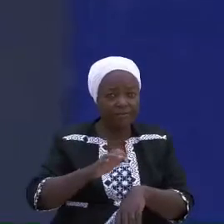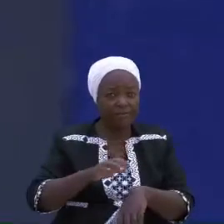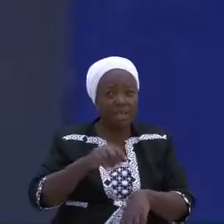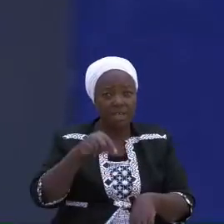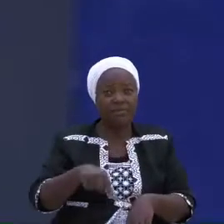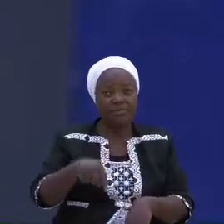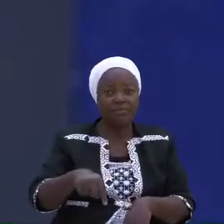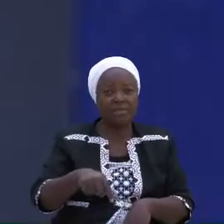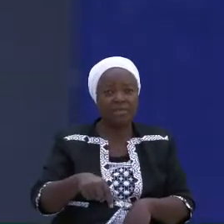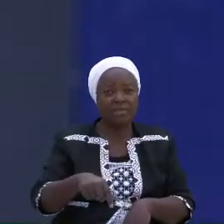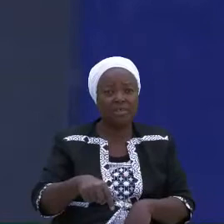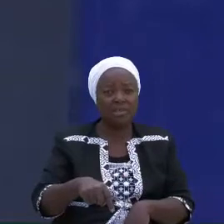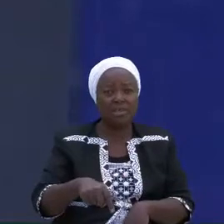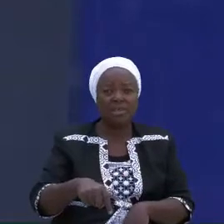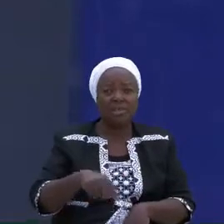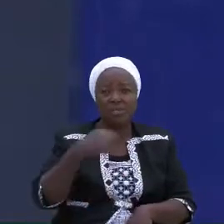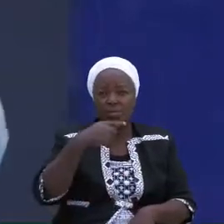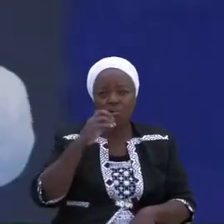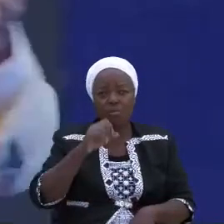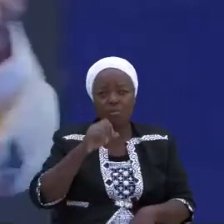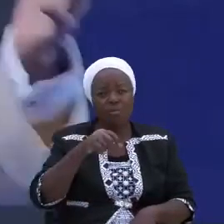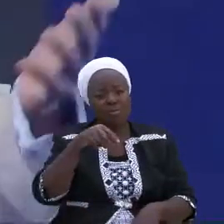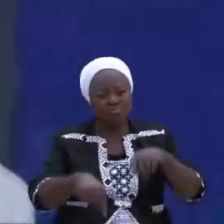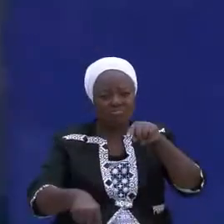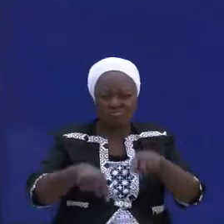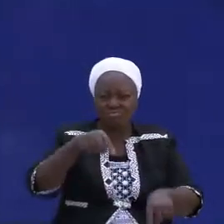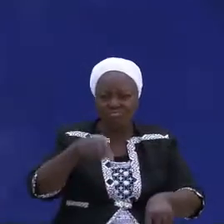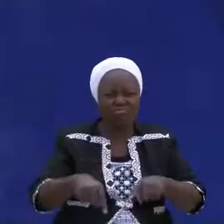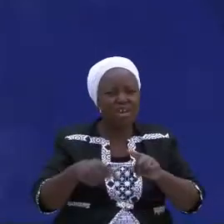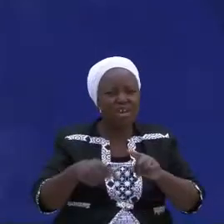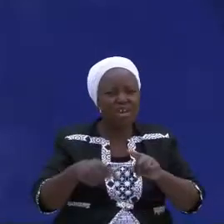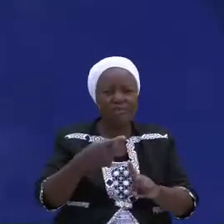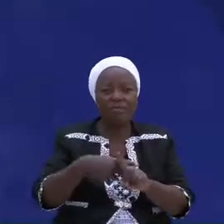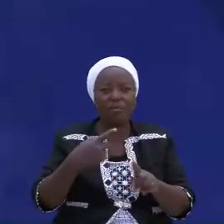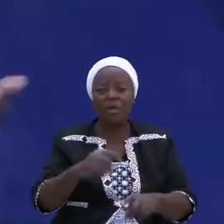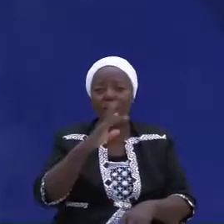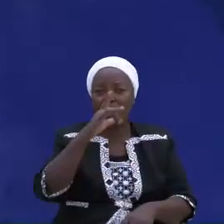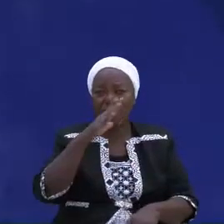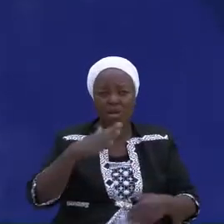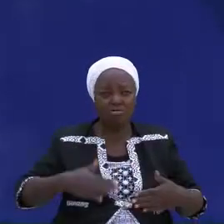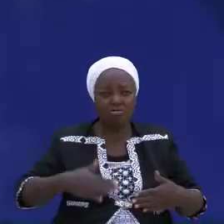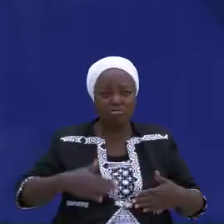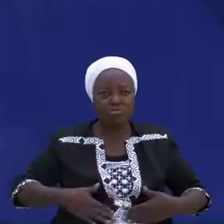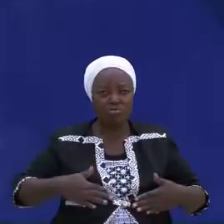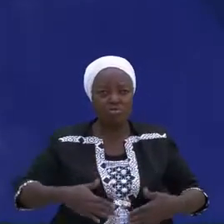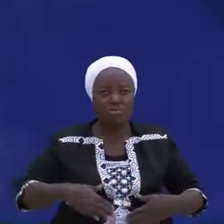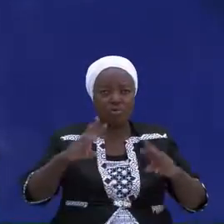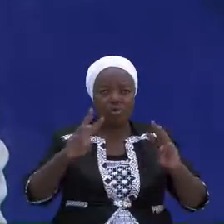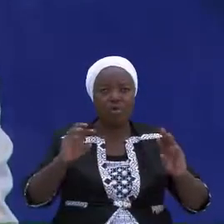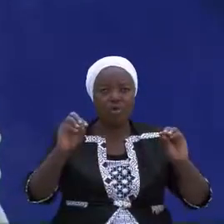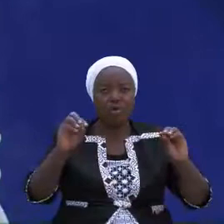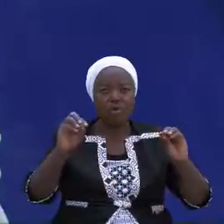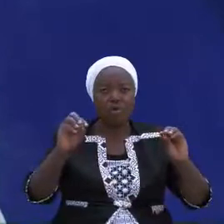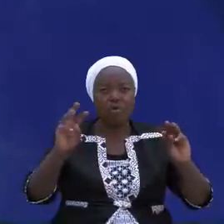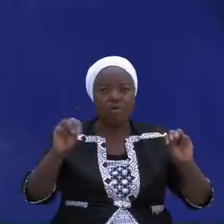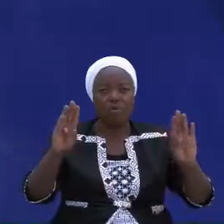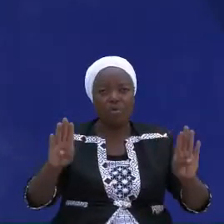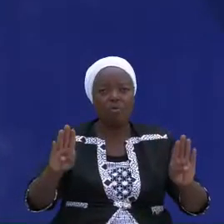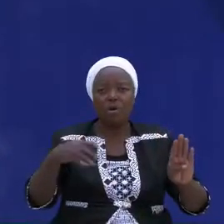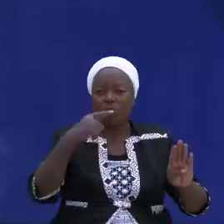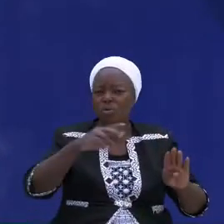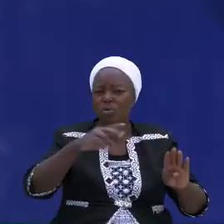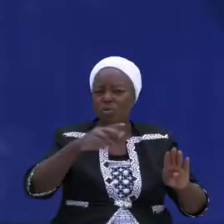never at work there was one of the people there hearing the word of god like you are there